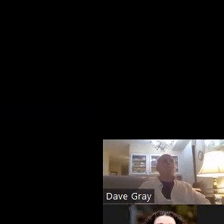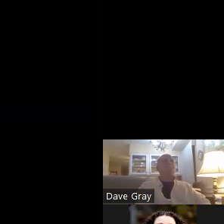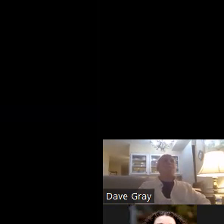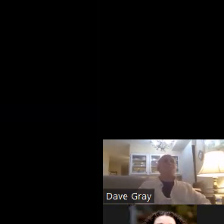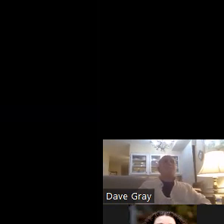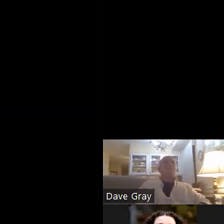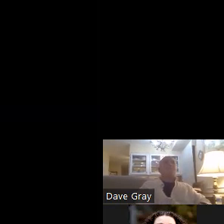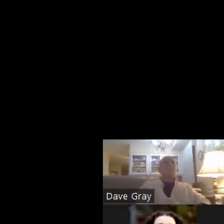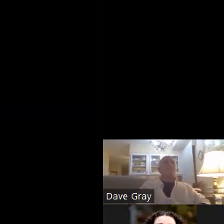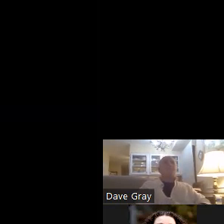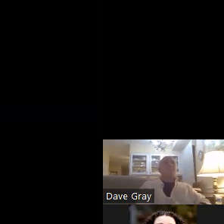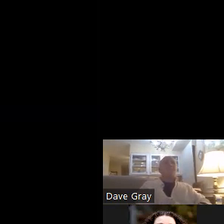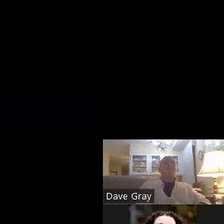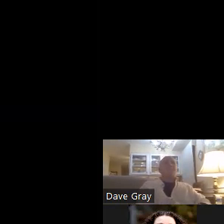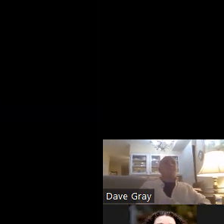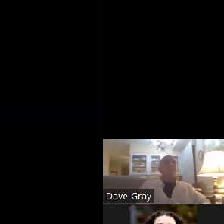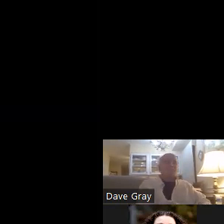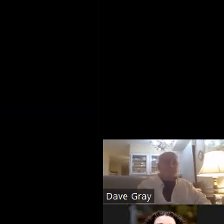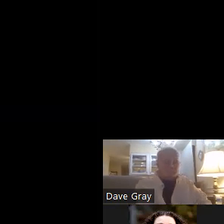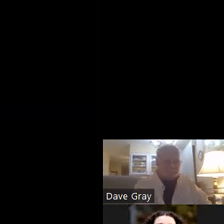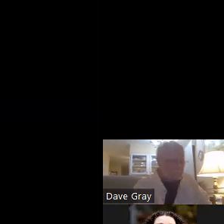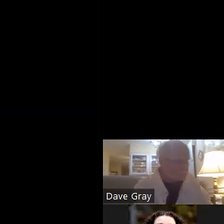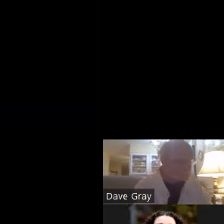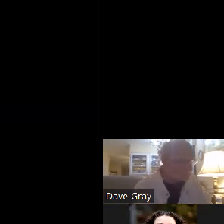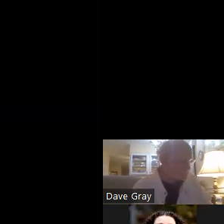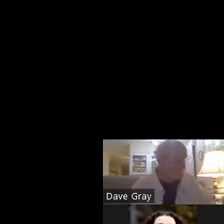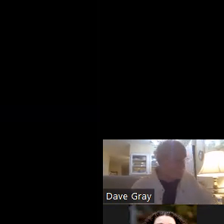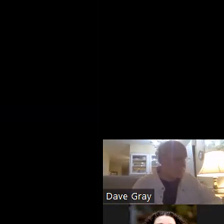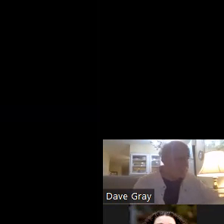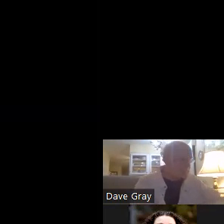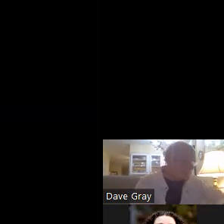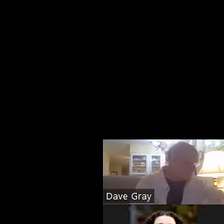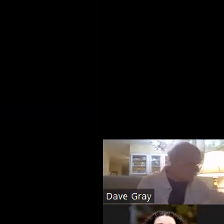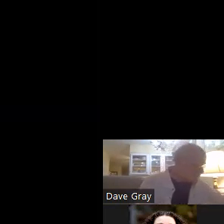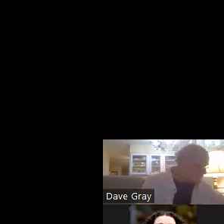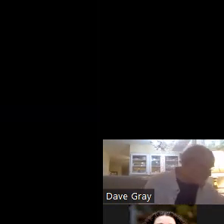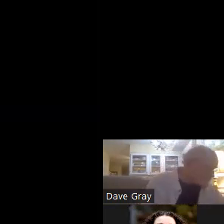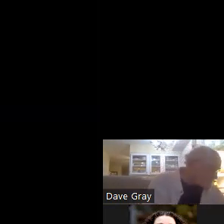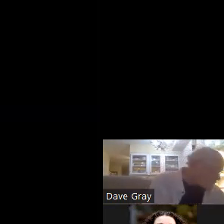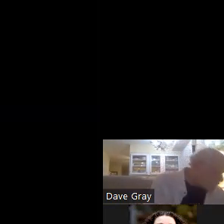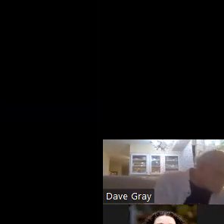pronouns. I'm a PhD student studying social epidemiology at the University of Maryland.